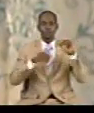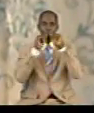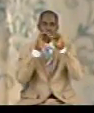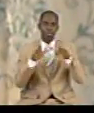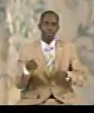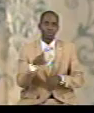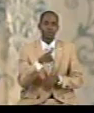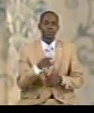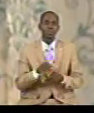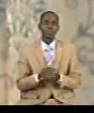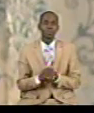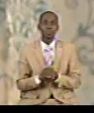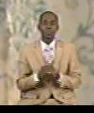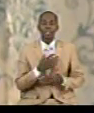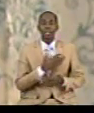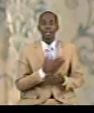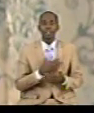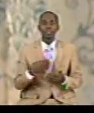And